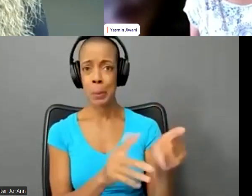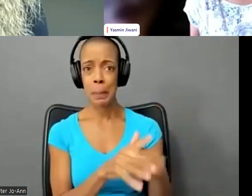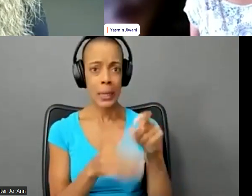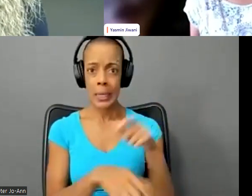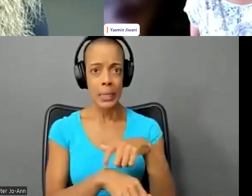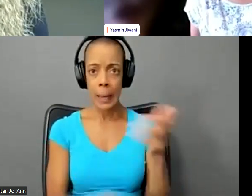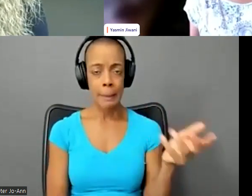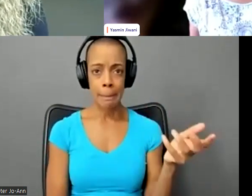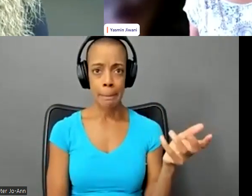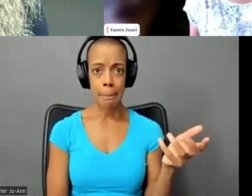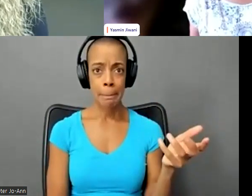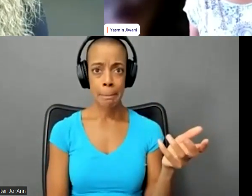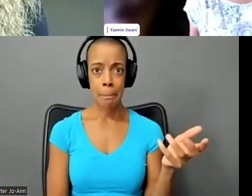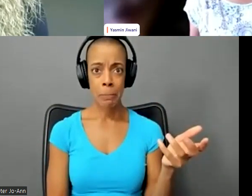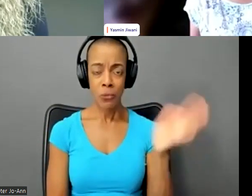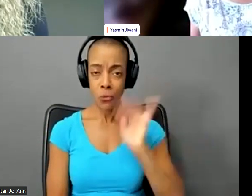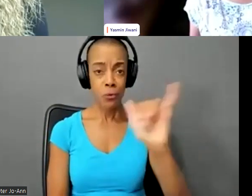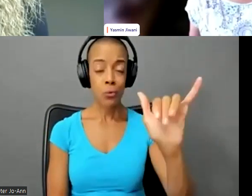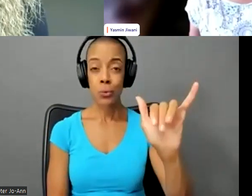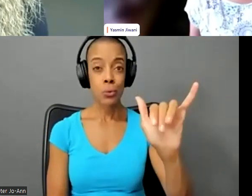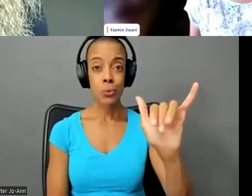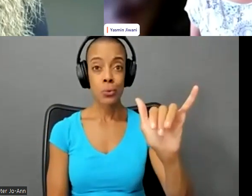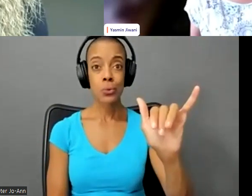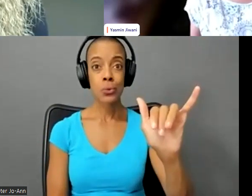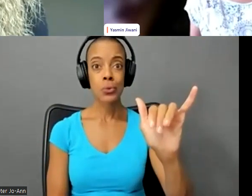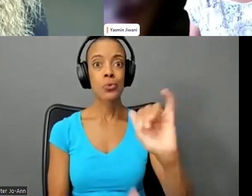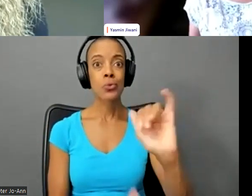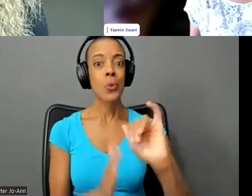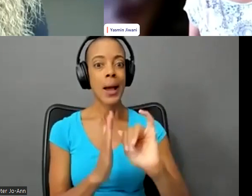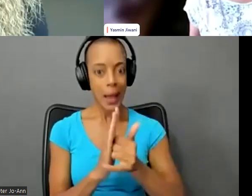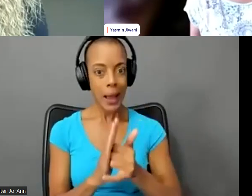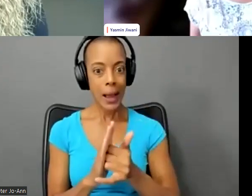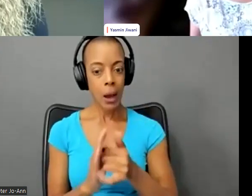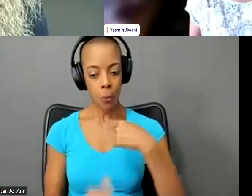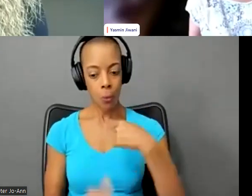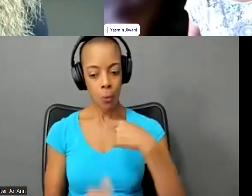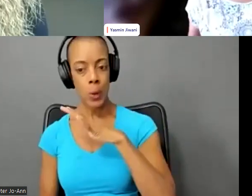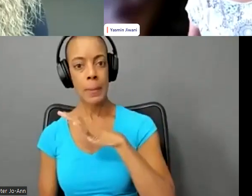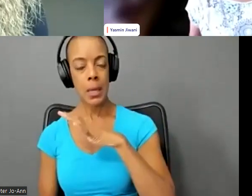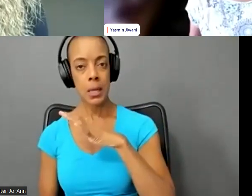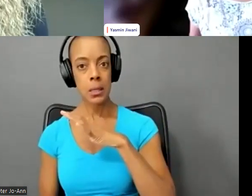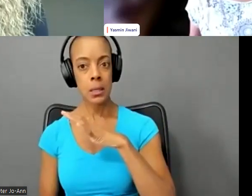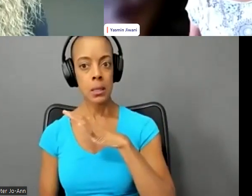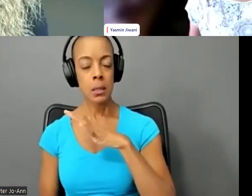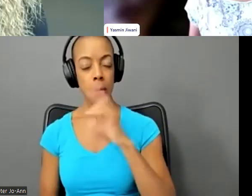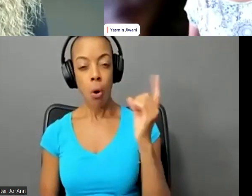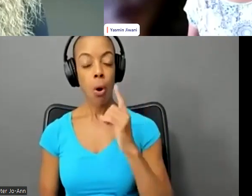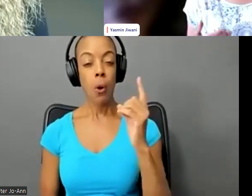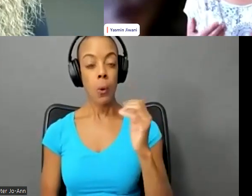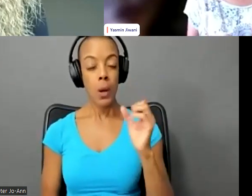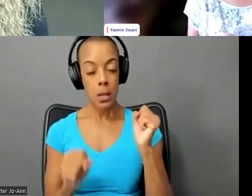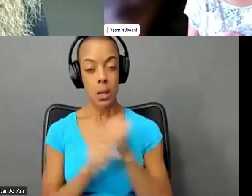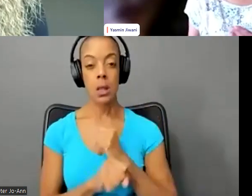if I were to say that. And how, in fact, have we as women always had to counter that?